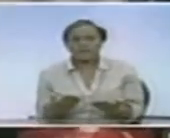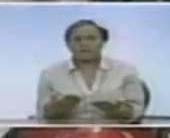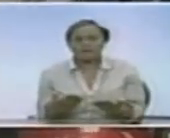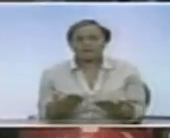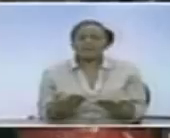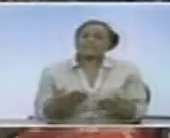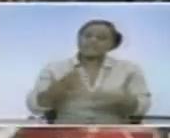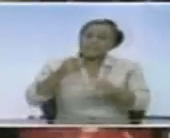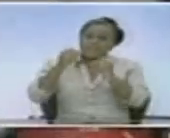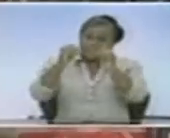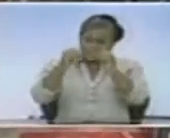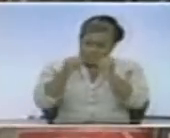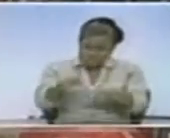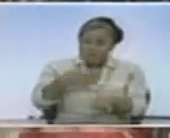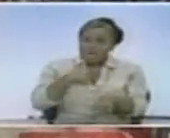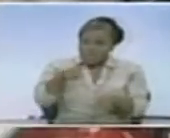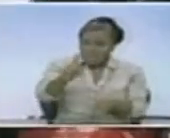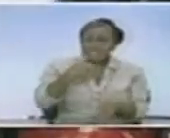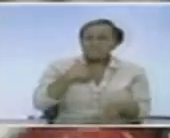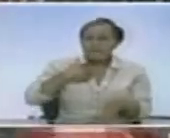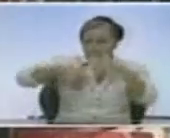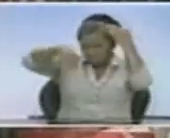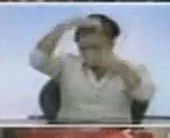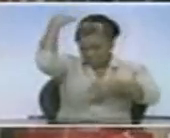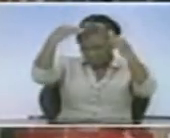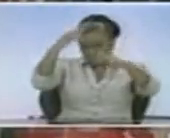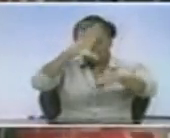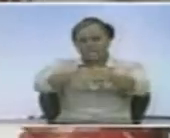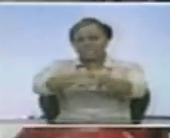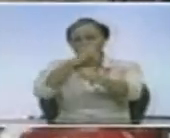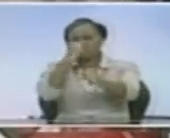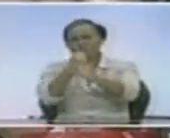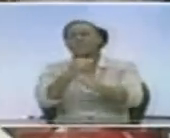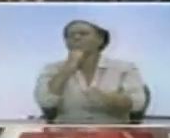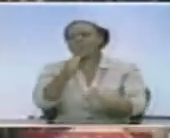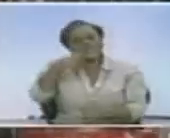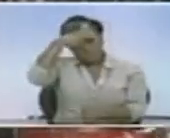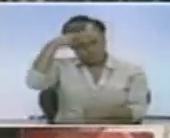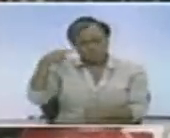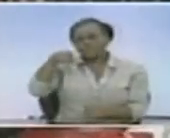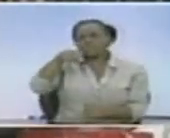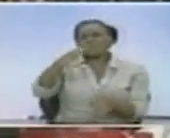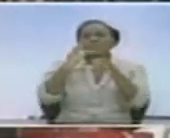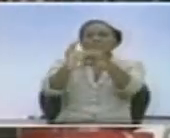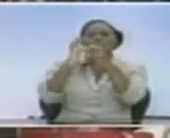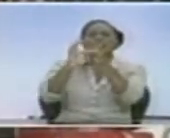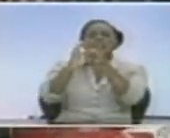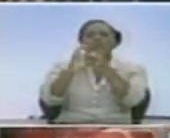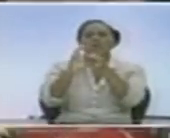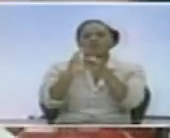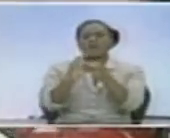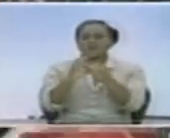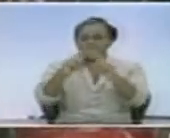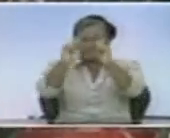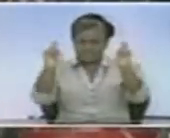as long as you got the qualification, you'll get the job. Mm. Not because you belong to a particular tribe. Yeah.